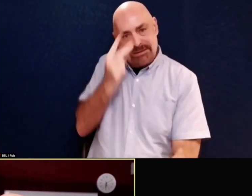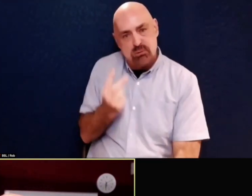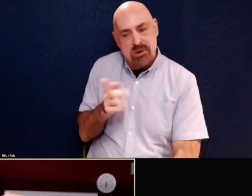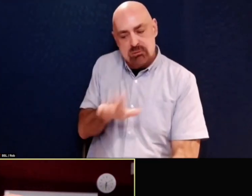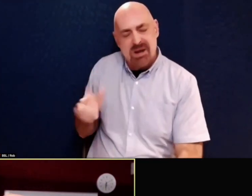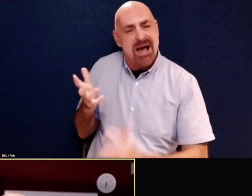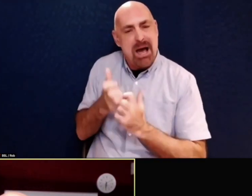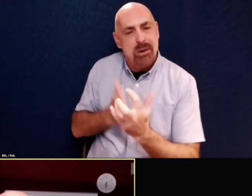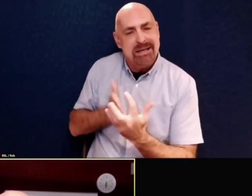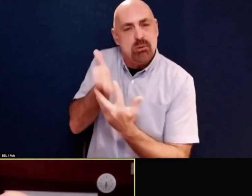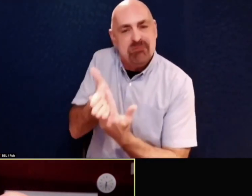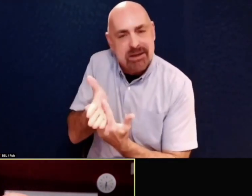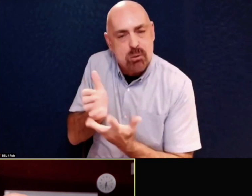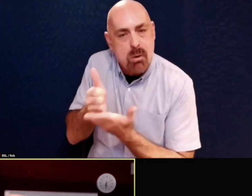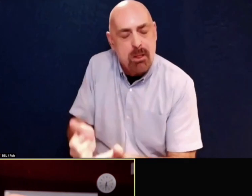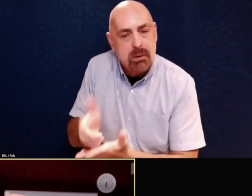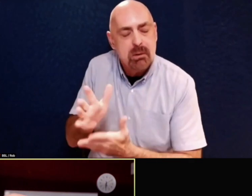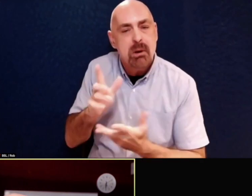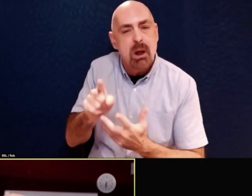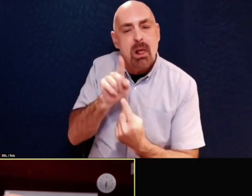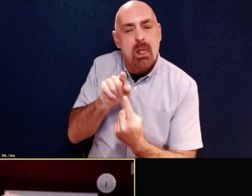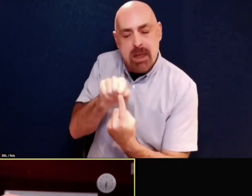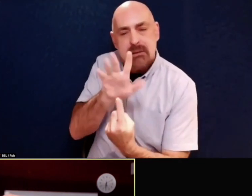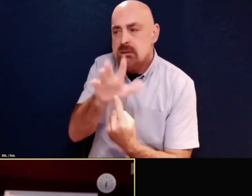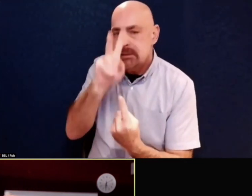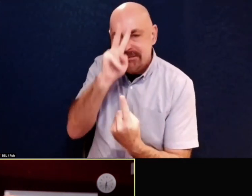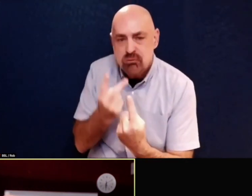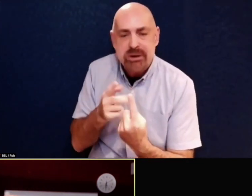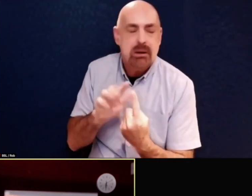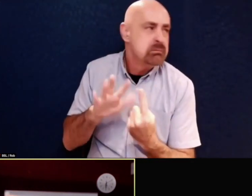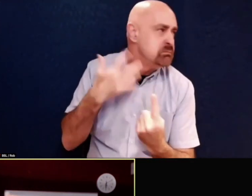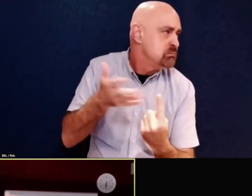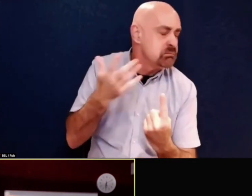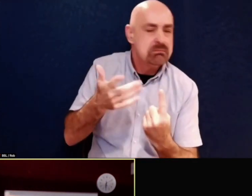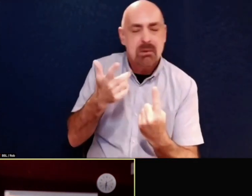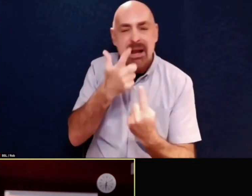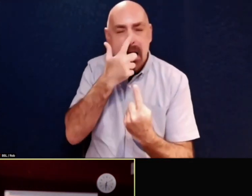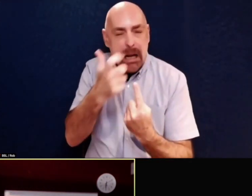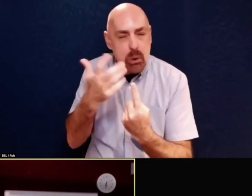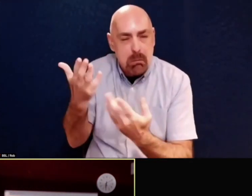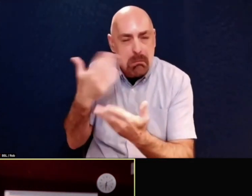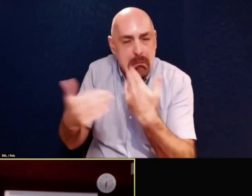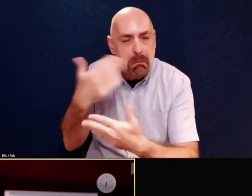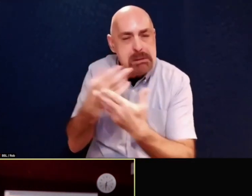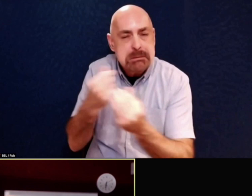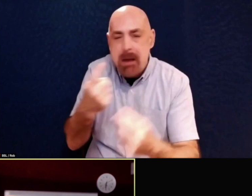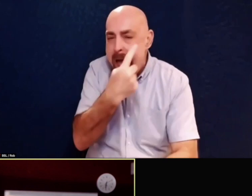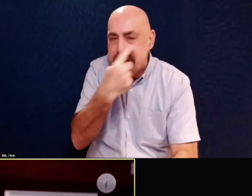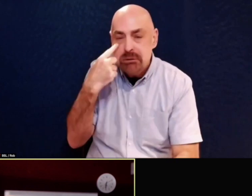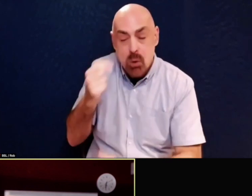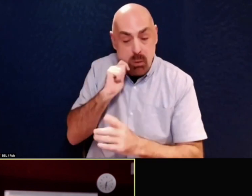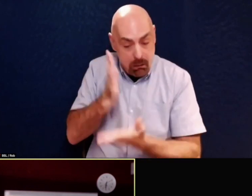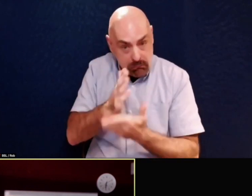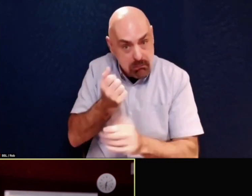with the phenotype like schizophrenia? Can you make it? Is there any evidence that you can make any difference